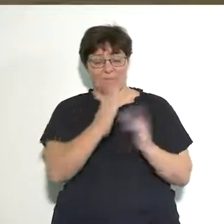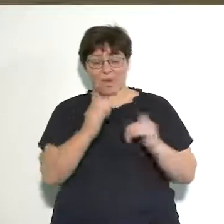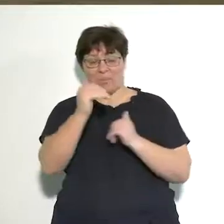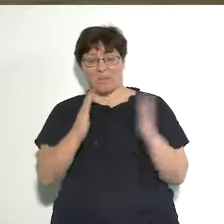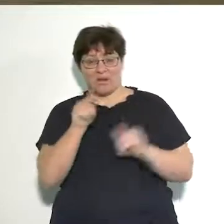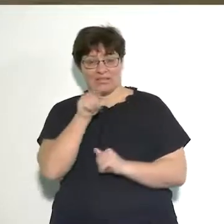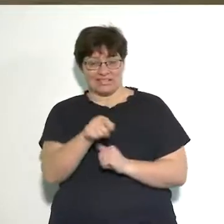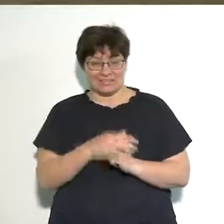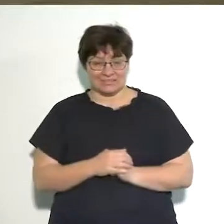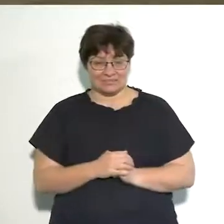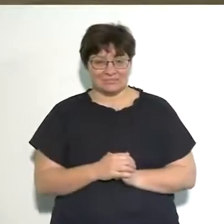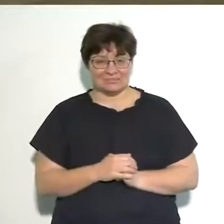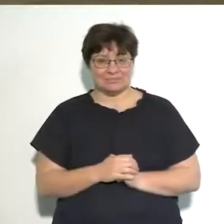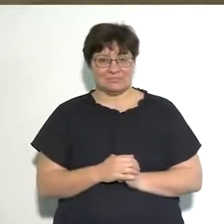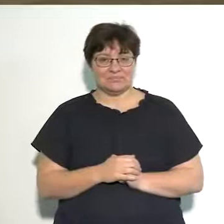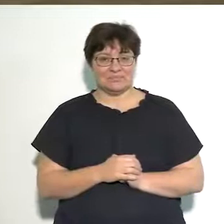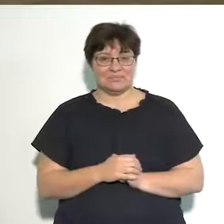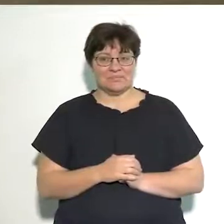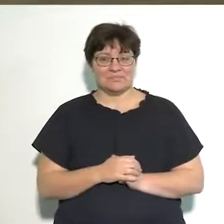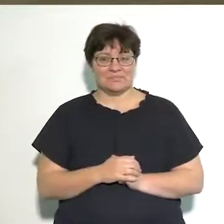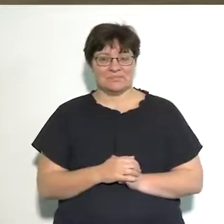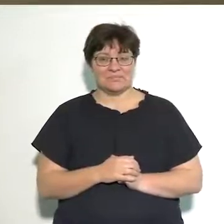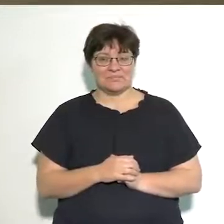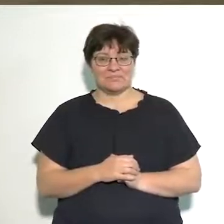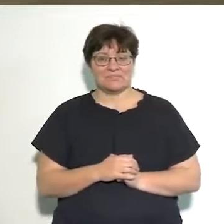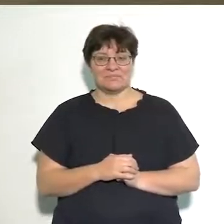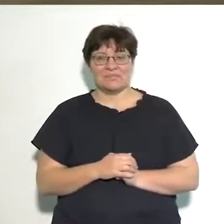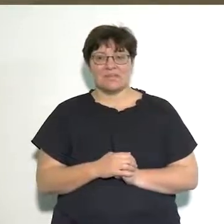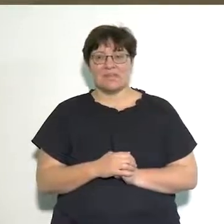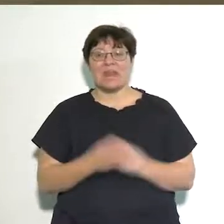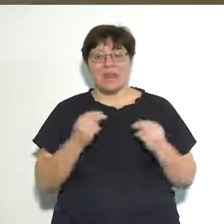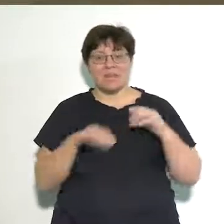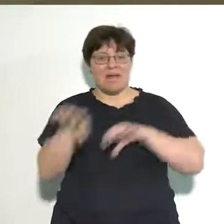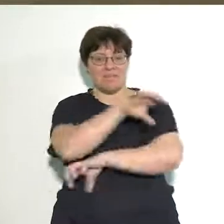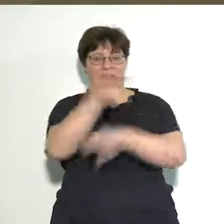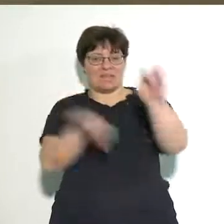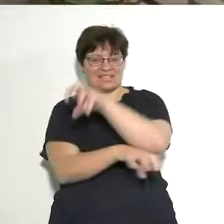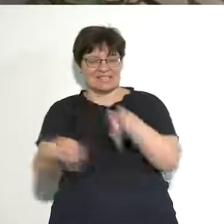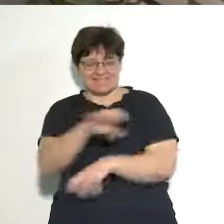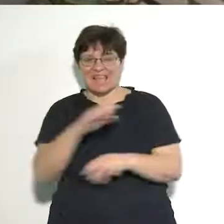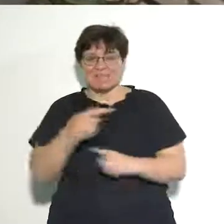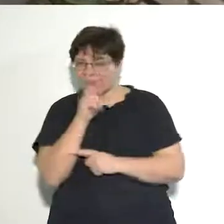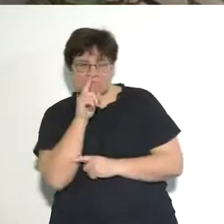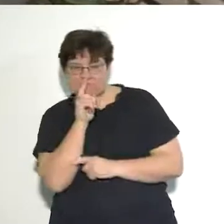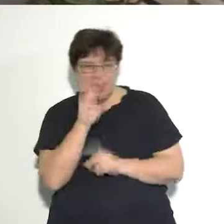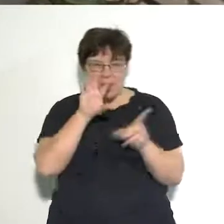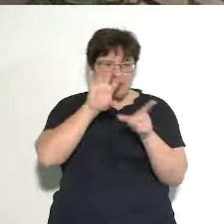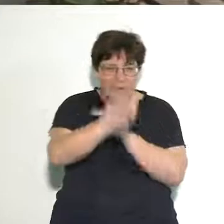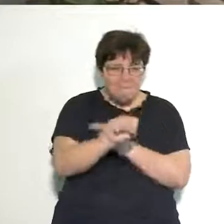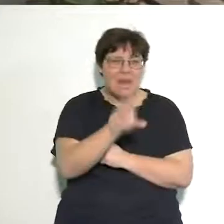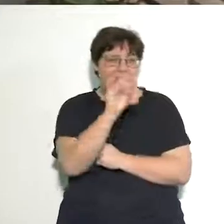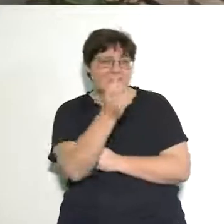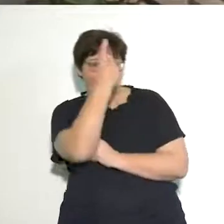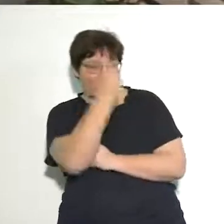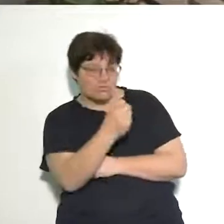each masking taped block that you have. I like to mix up the numbers so that the children have fun recognizing the